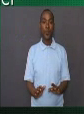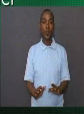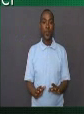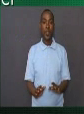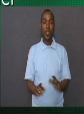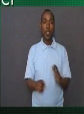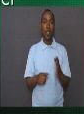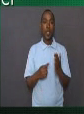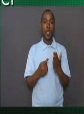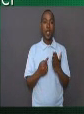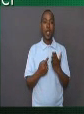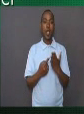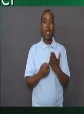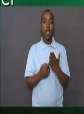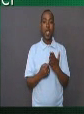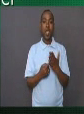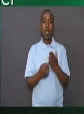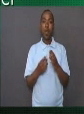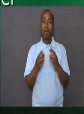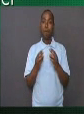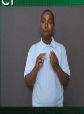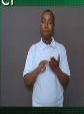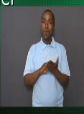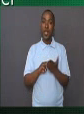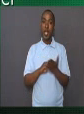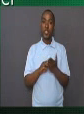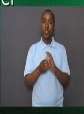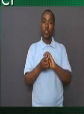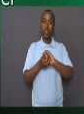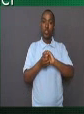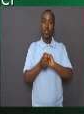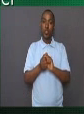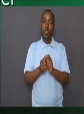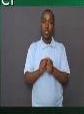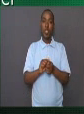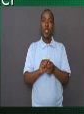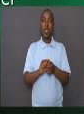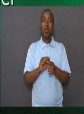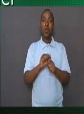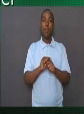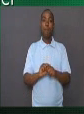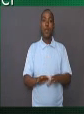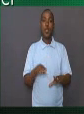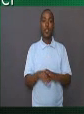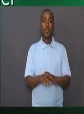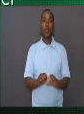who returned the minerals from that animal back to the earth,